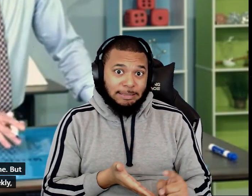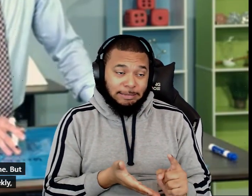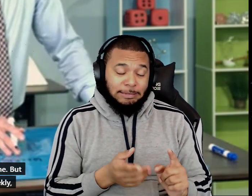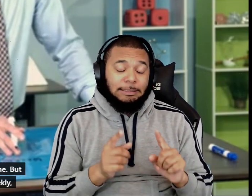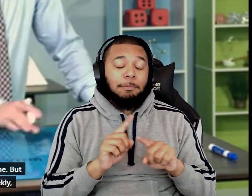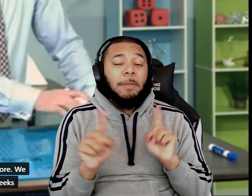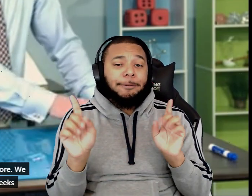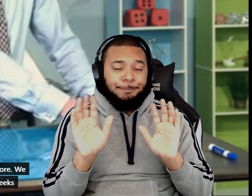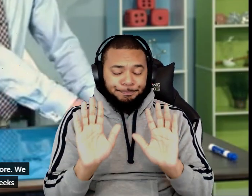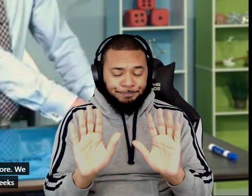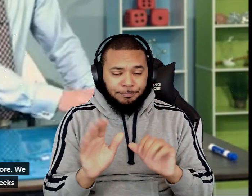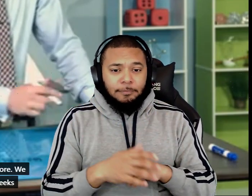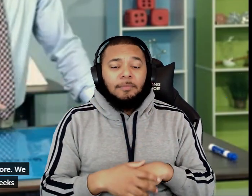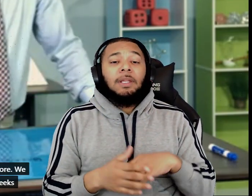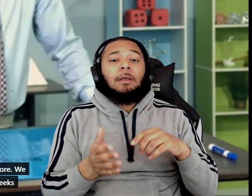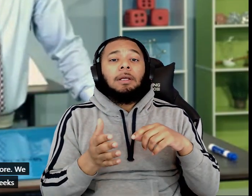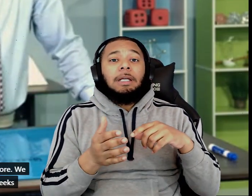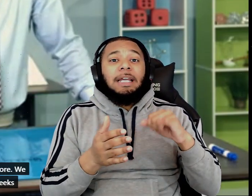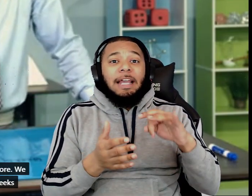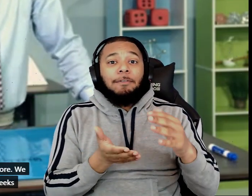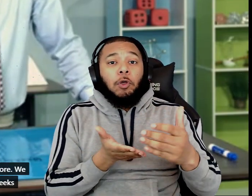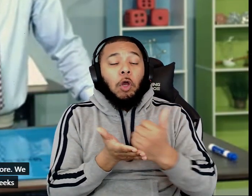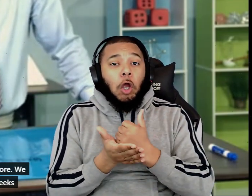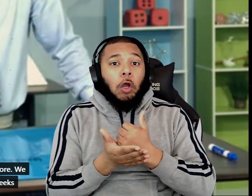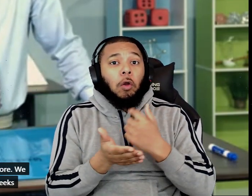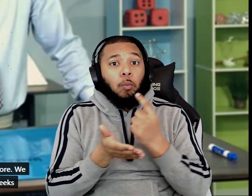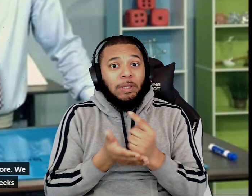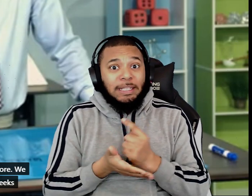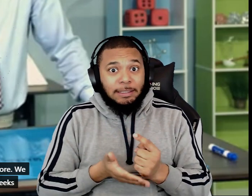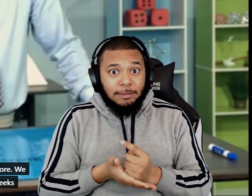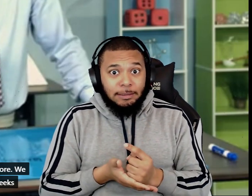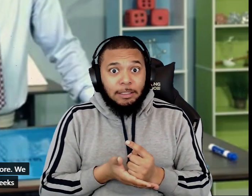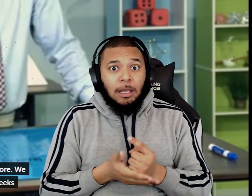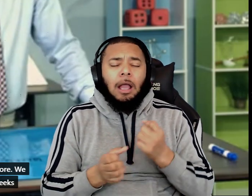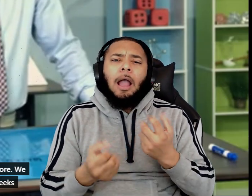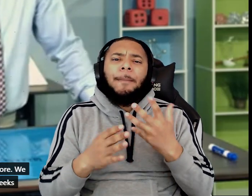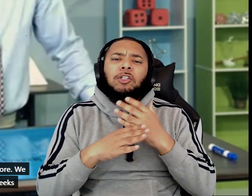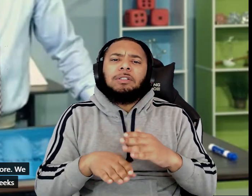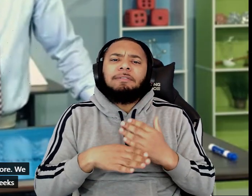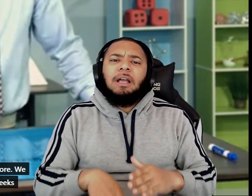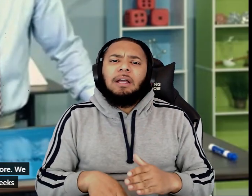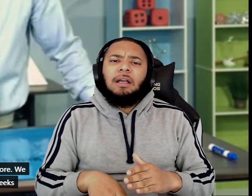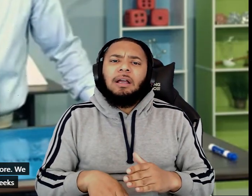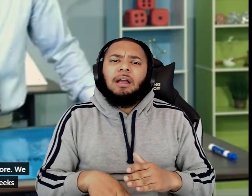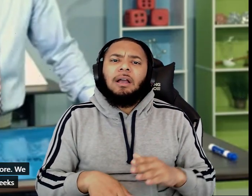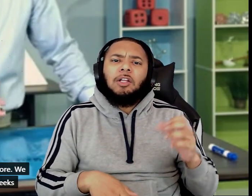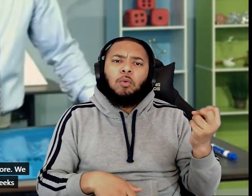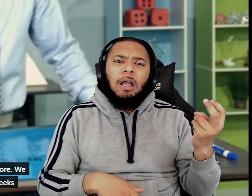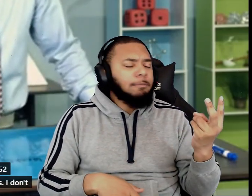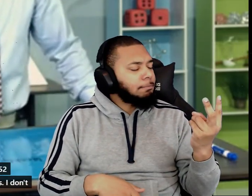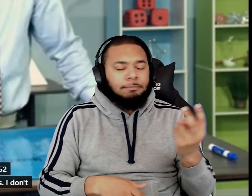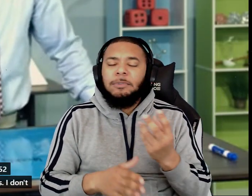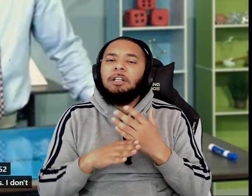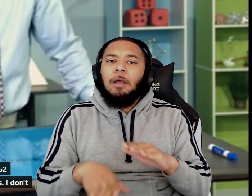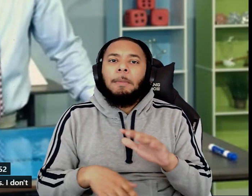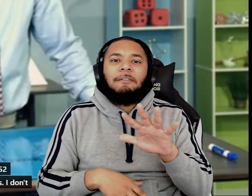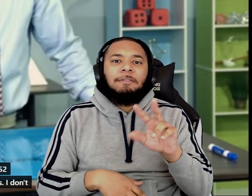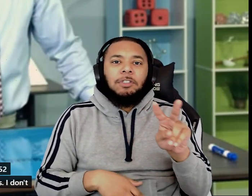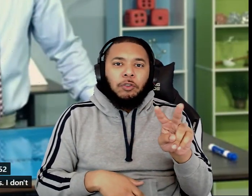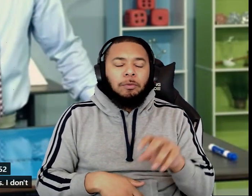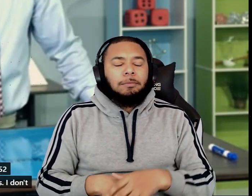is weekly, we wouldn't divide it by 12 anymore. We'd divide it by 52 weeks or 53 weeks in a leap